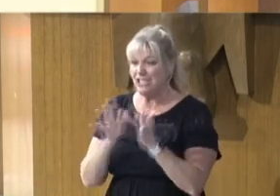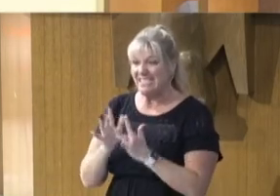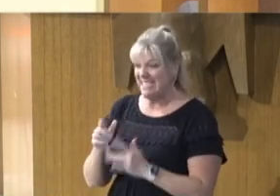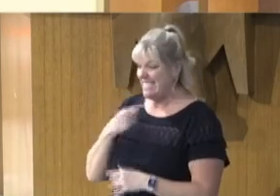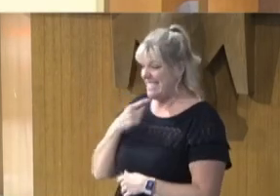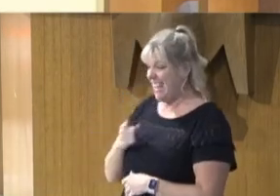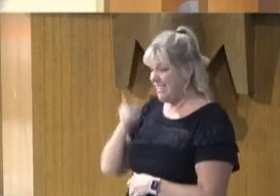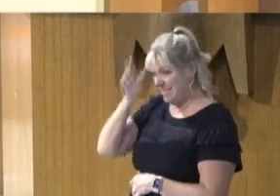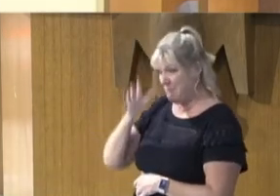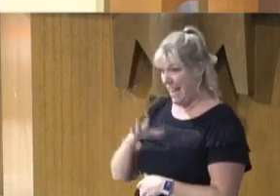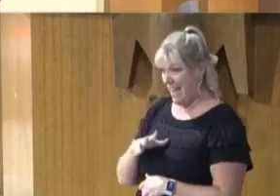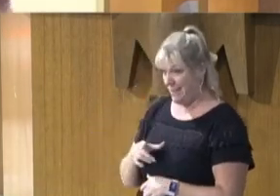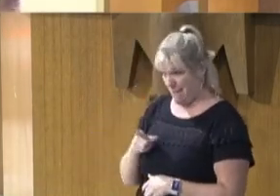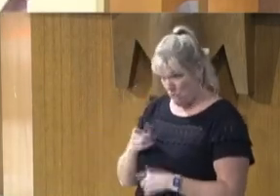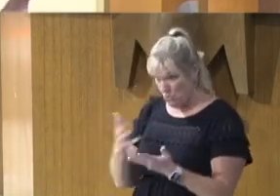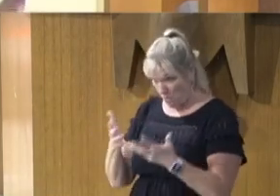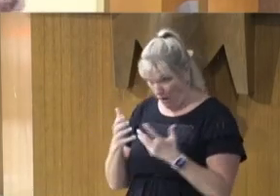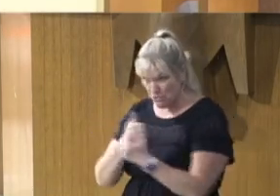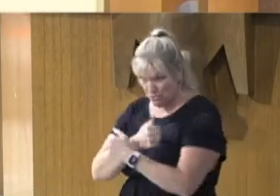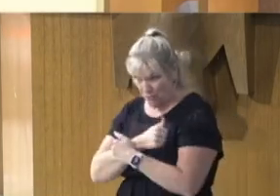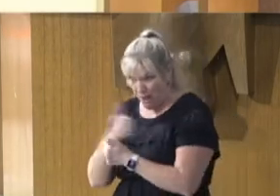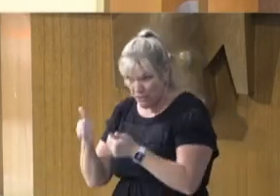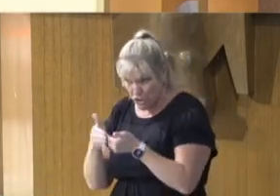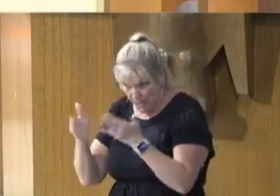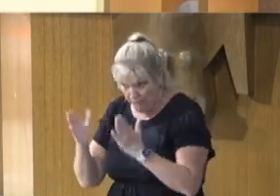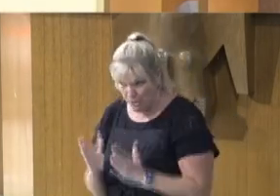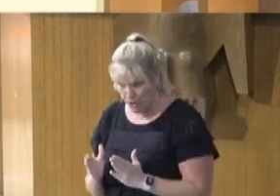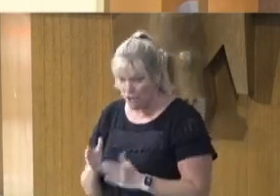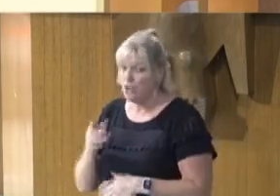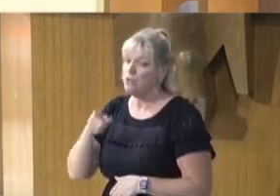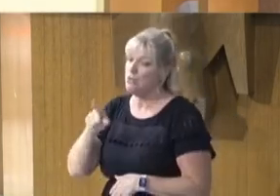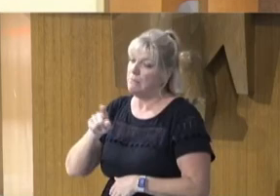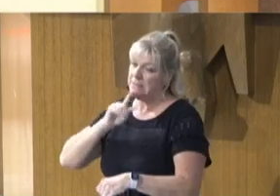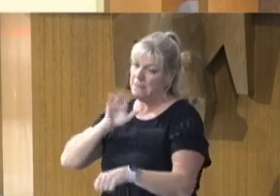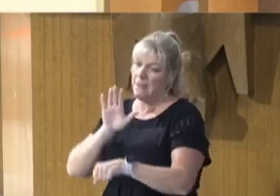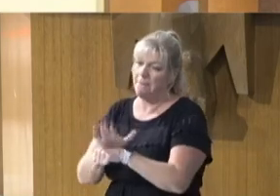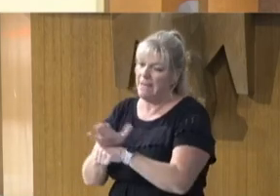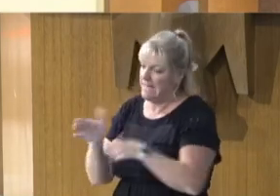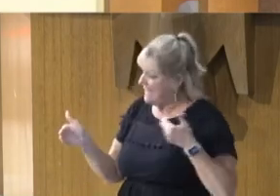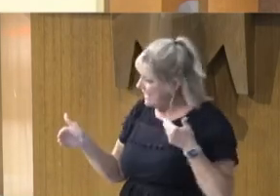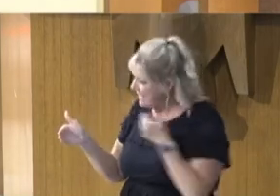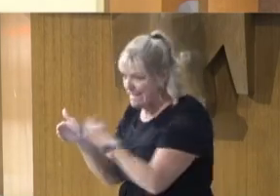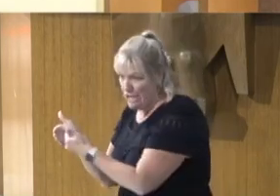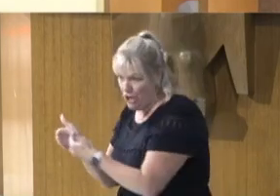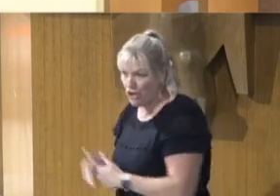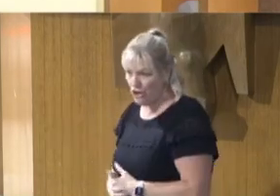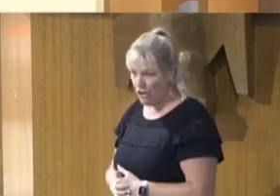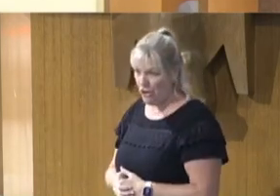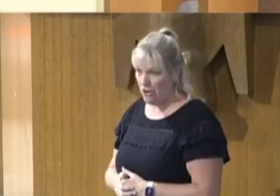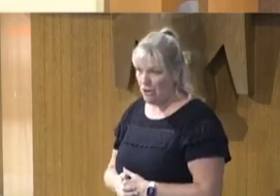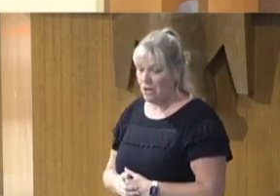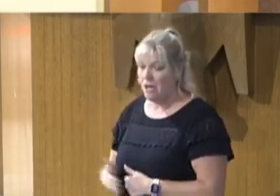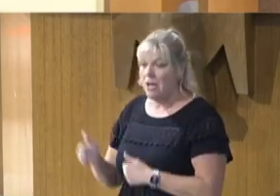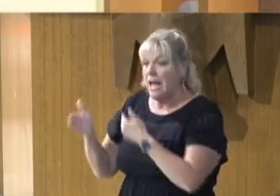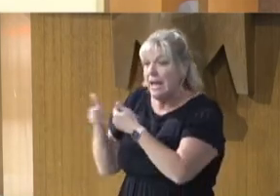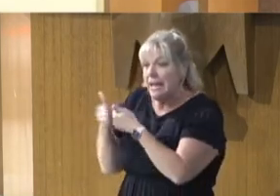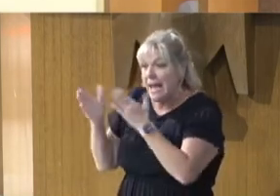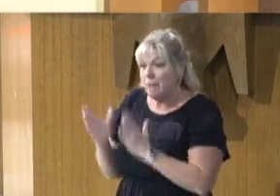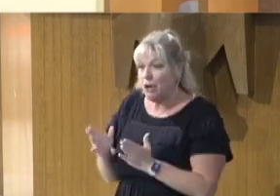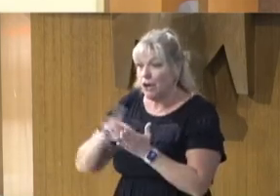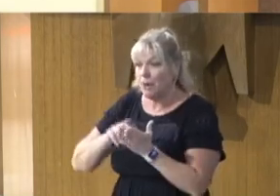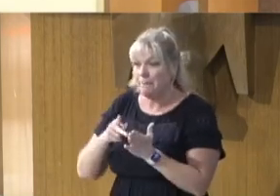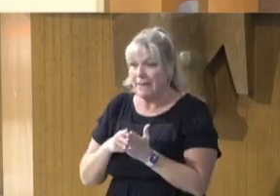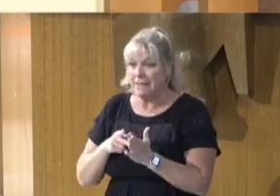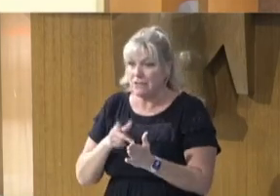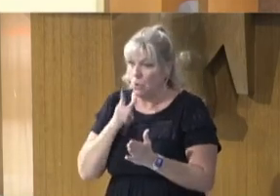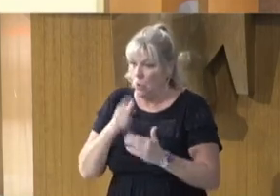you must commit to drawing near. Your neighbor is not just the person living next door